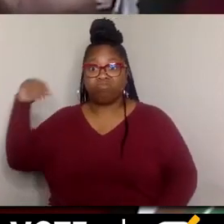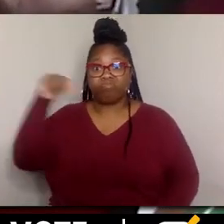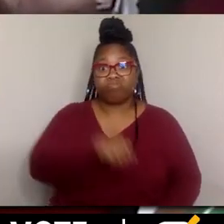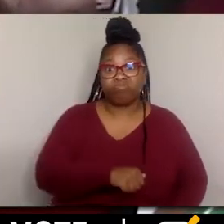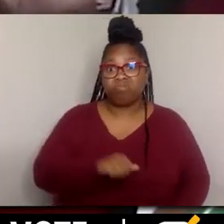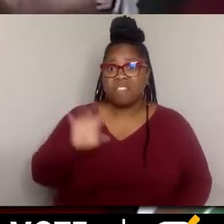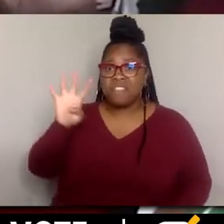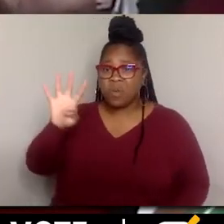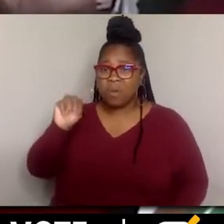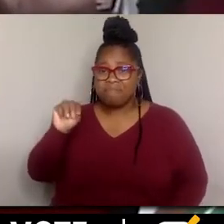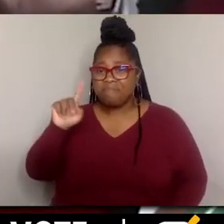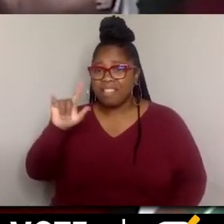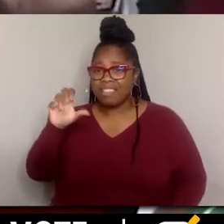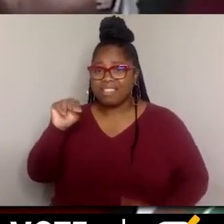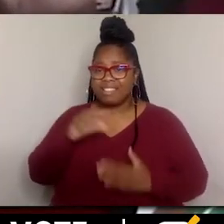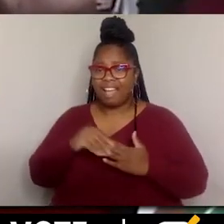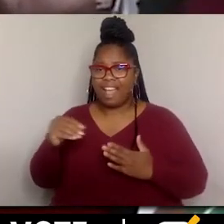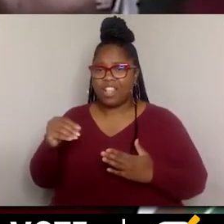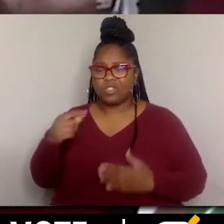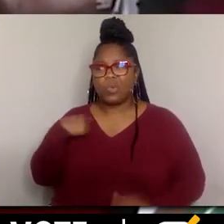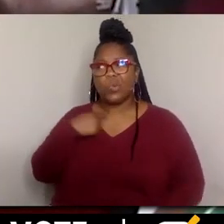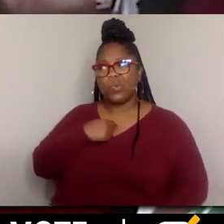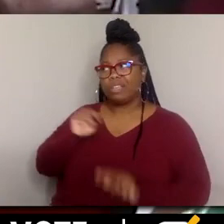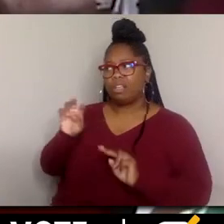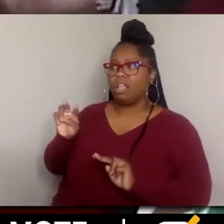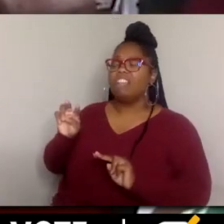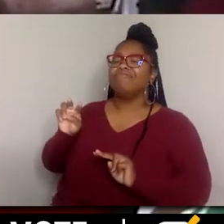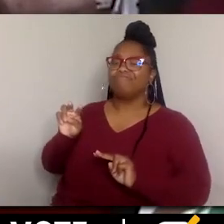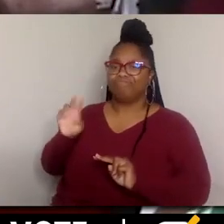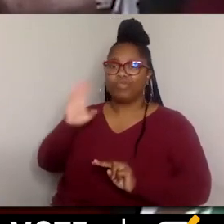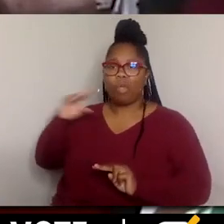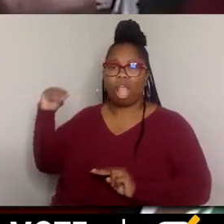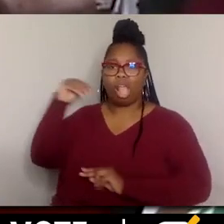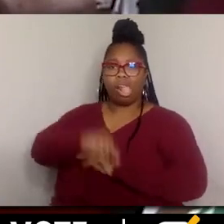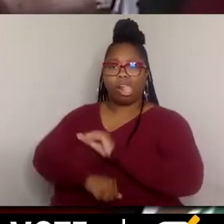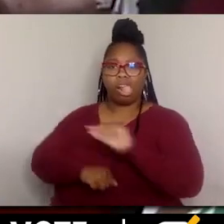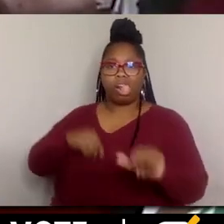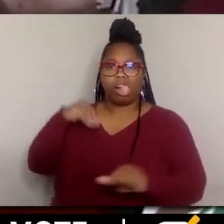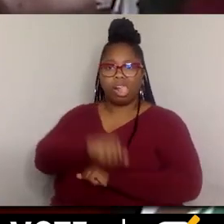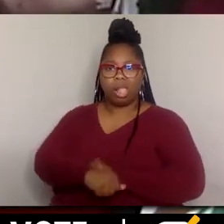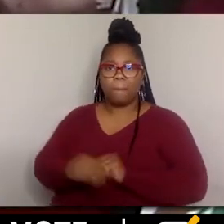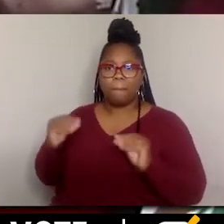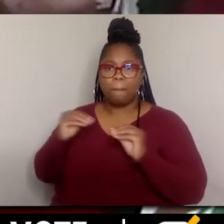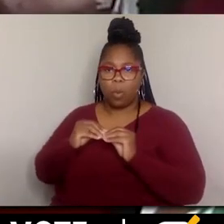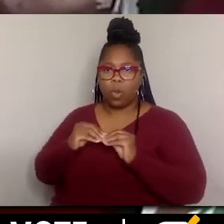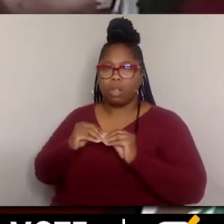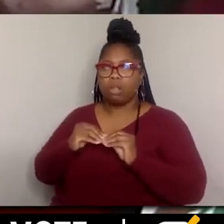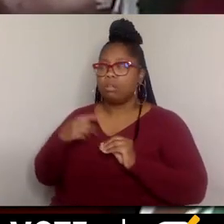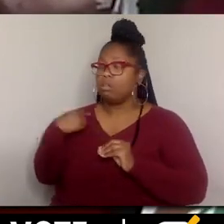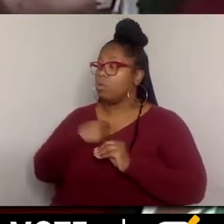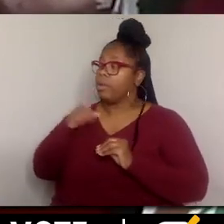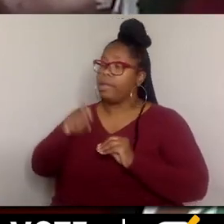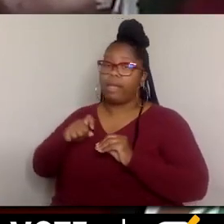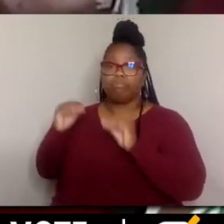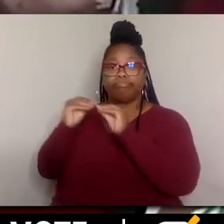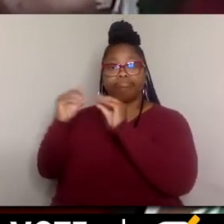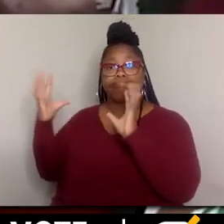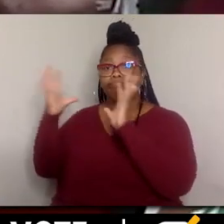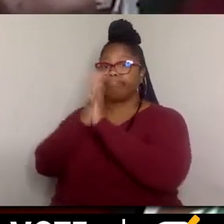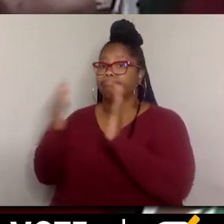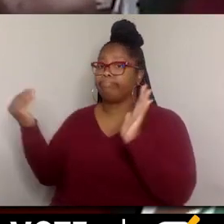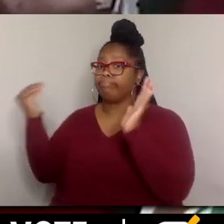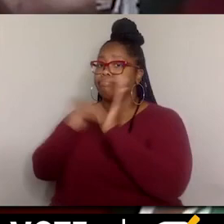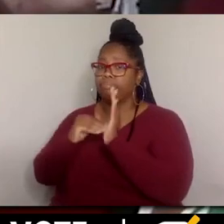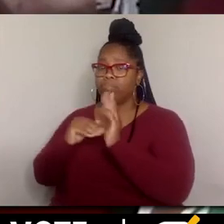we know more money is coming. We must take on the billionaires again and